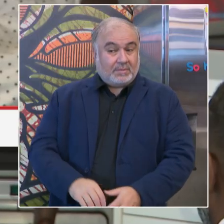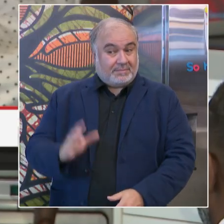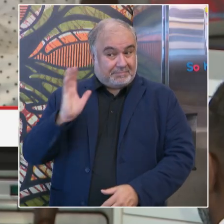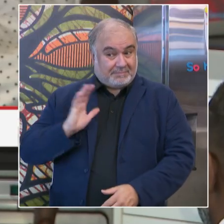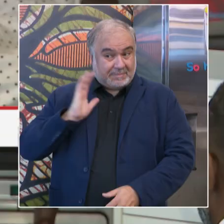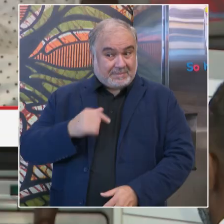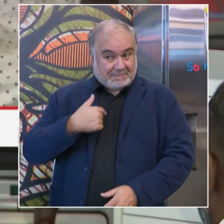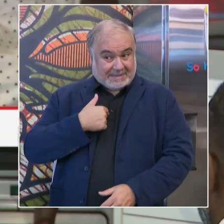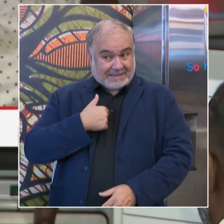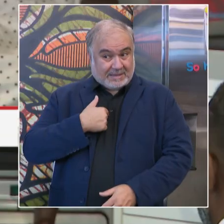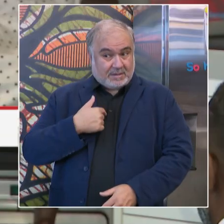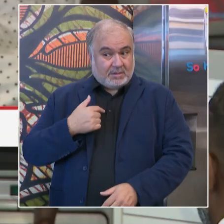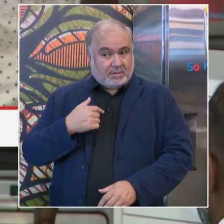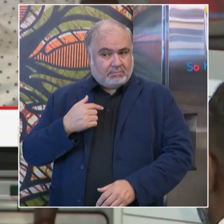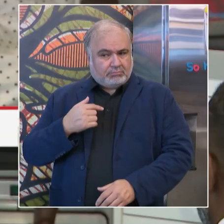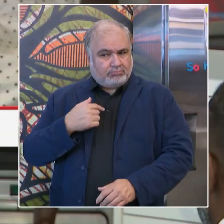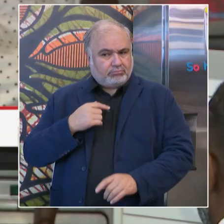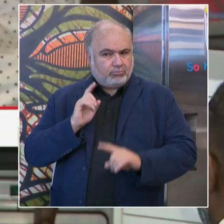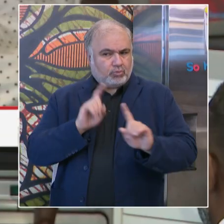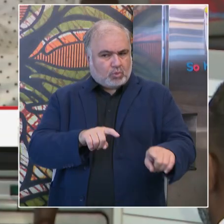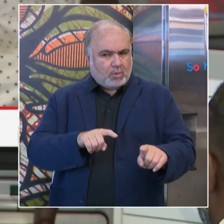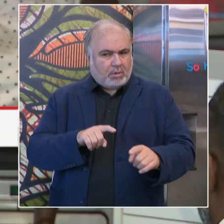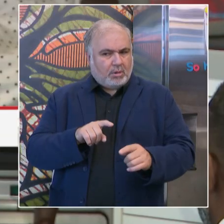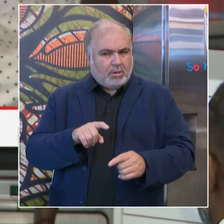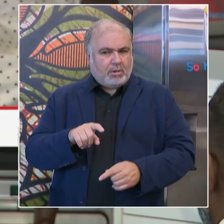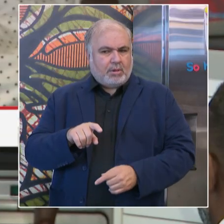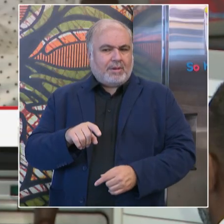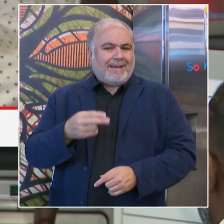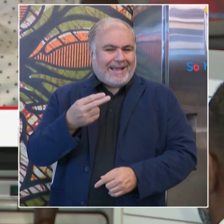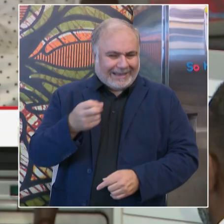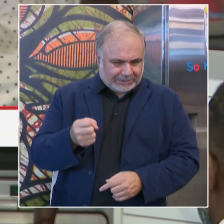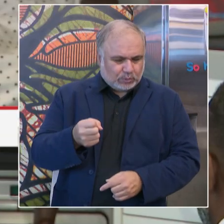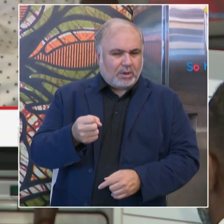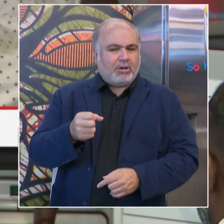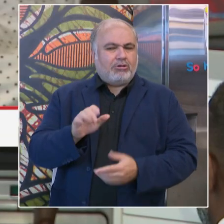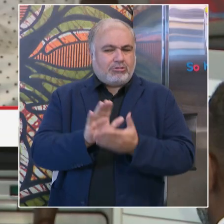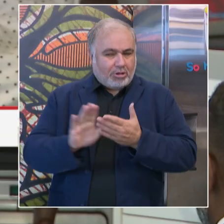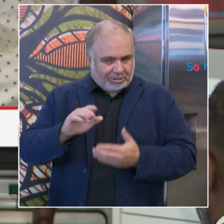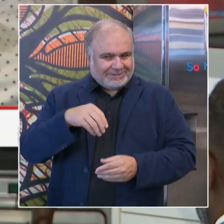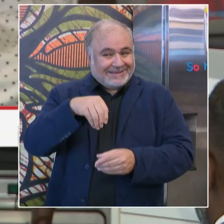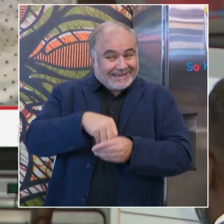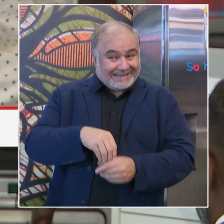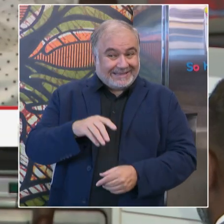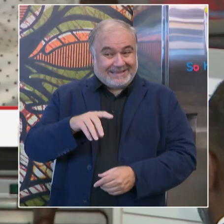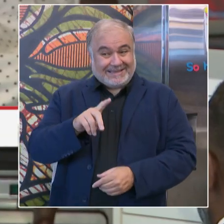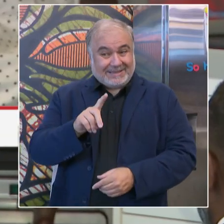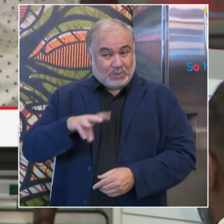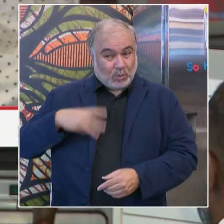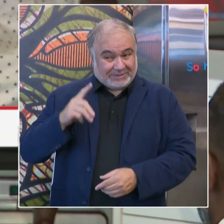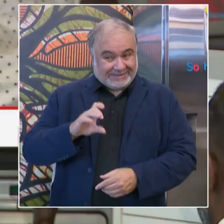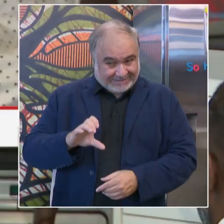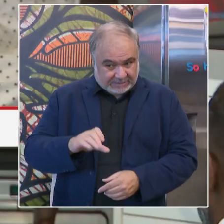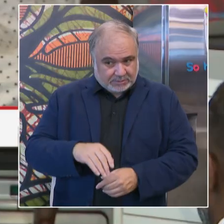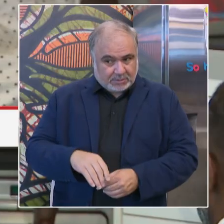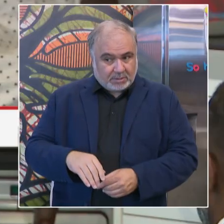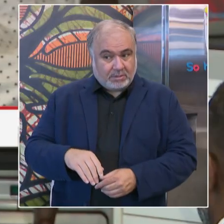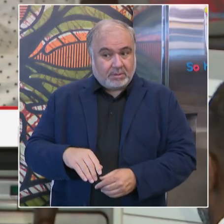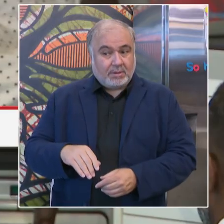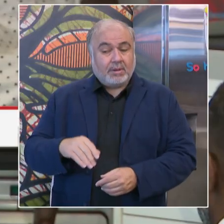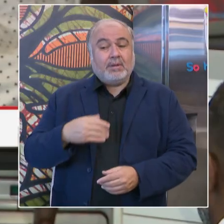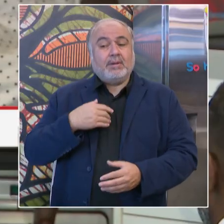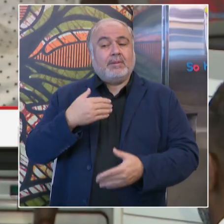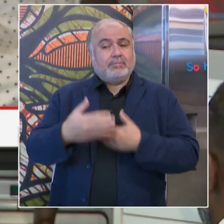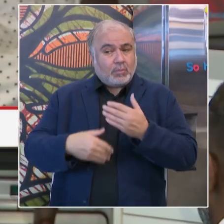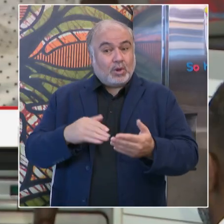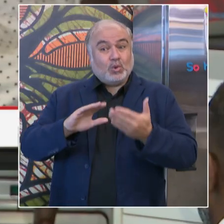of Education, this work is very personal for me. I know the intelligence and potential of our students